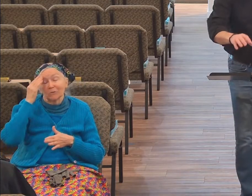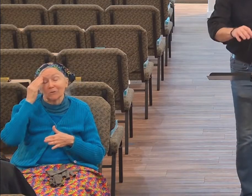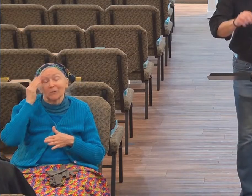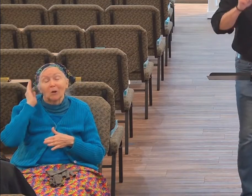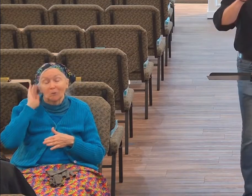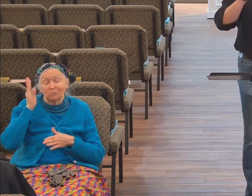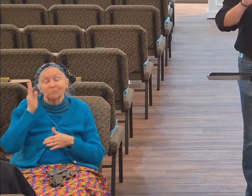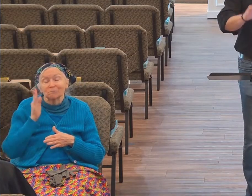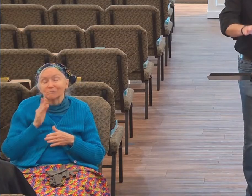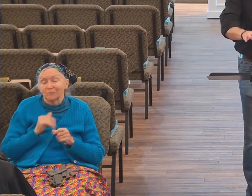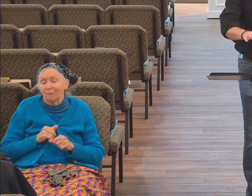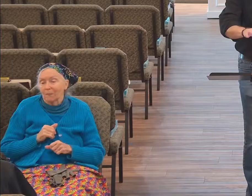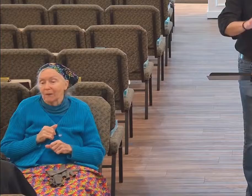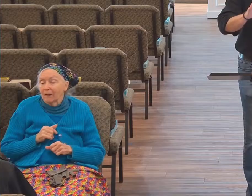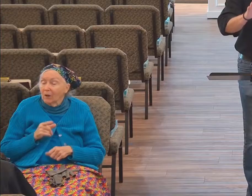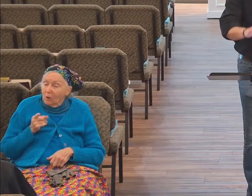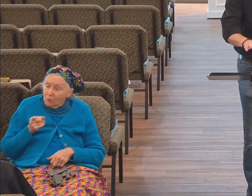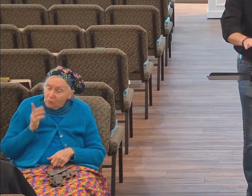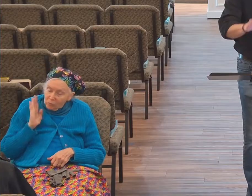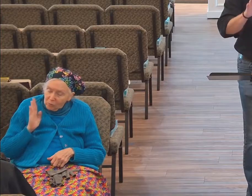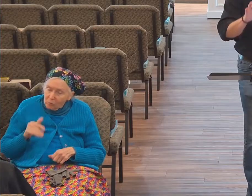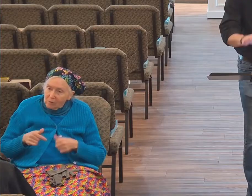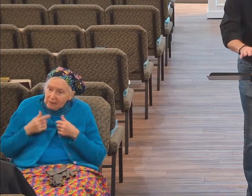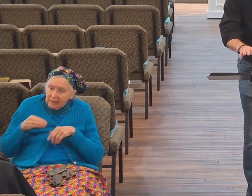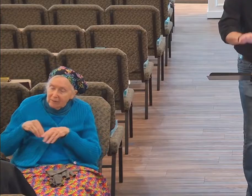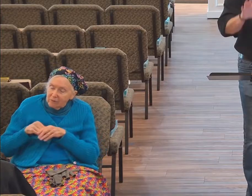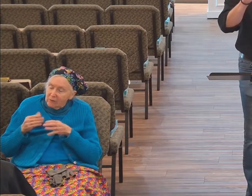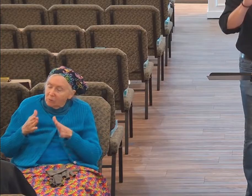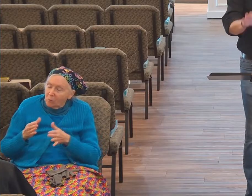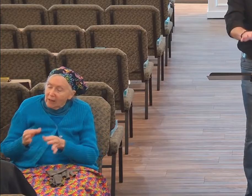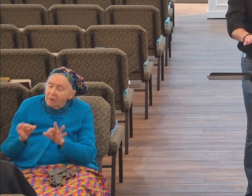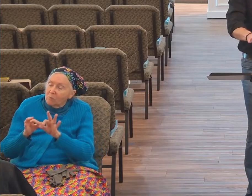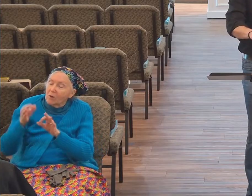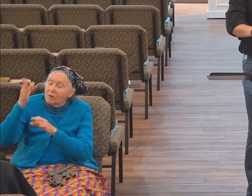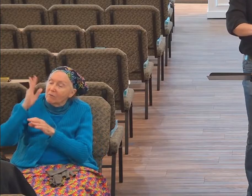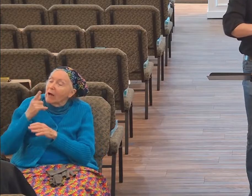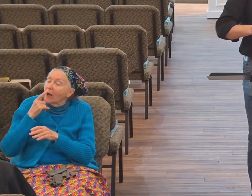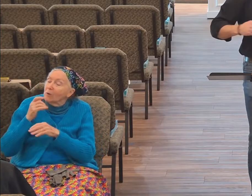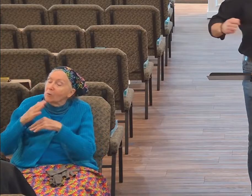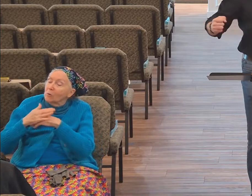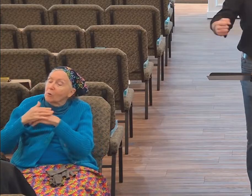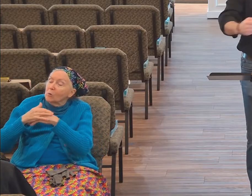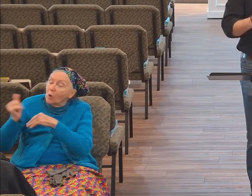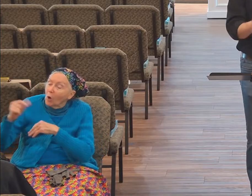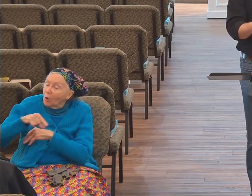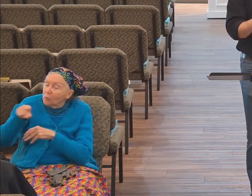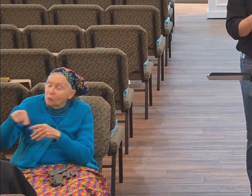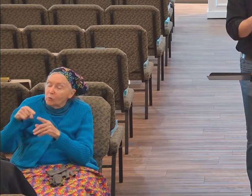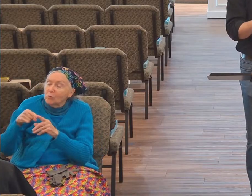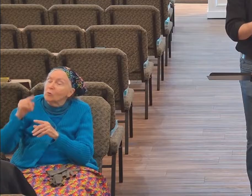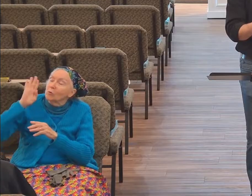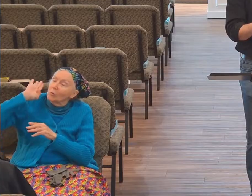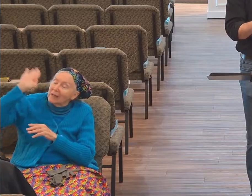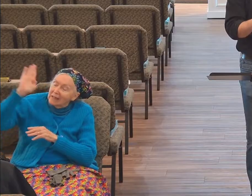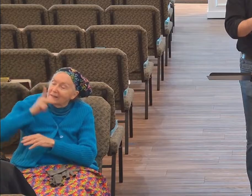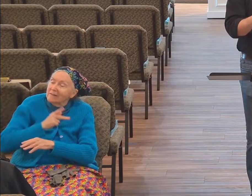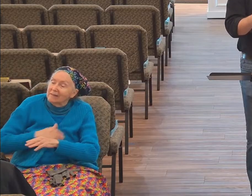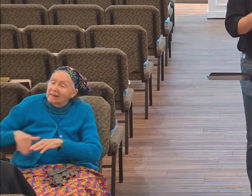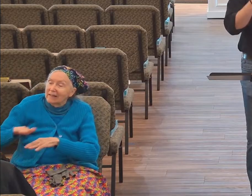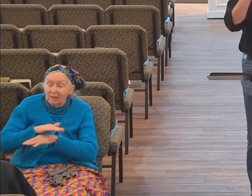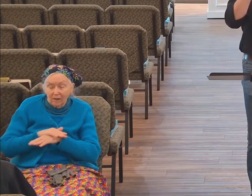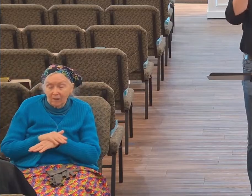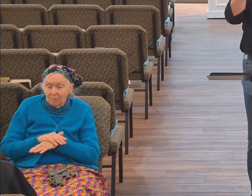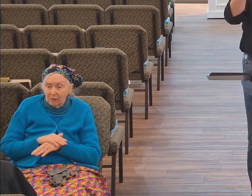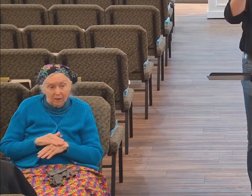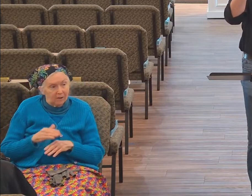he says that you live in a way worthy of God who calls you to his own kingdom. This is shared experience. Think about where they're at. What